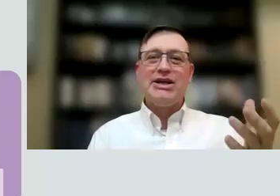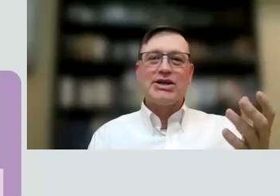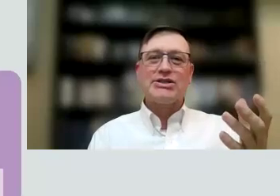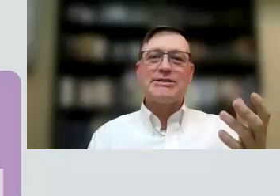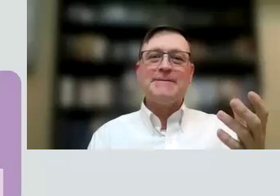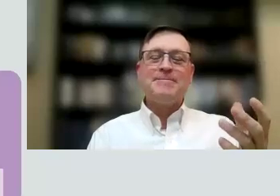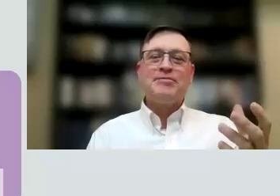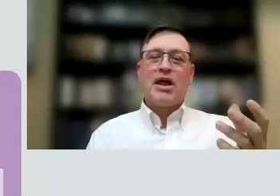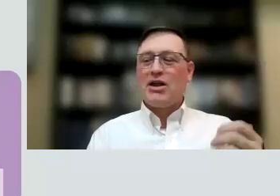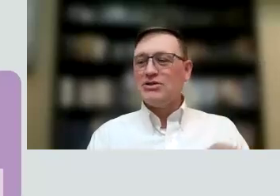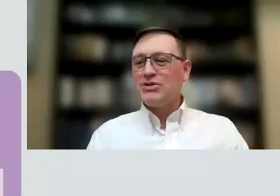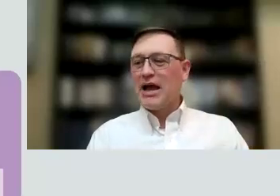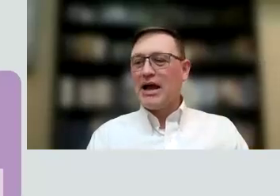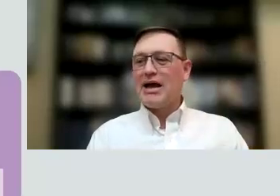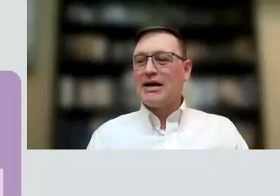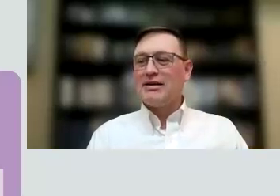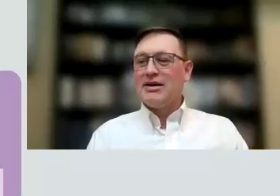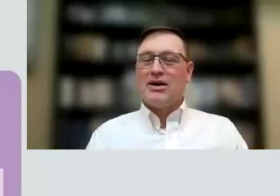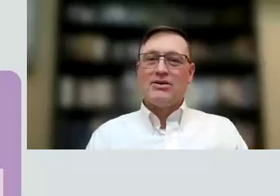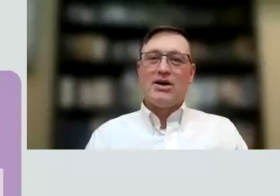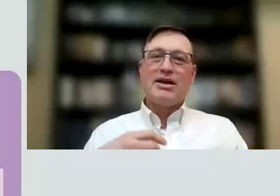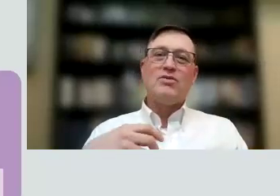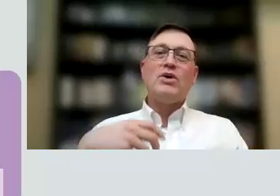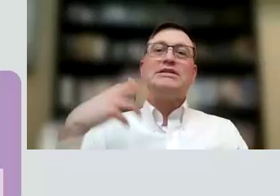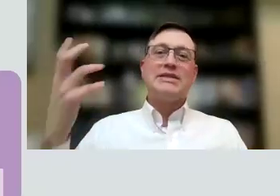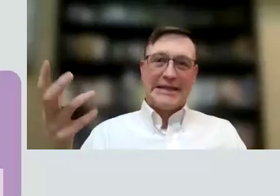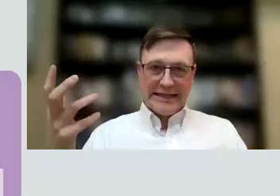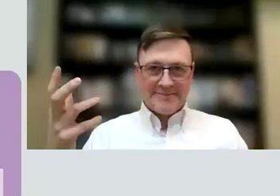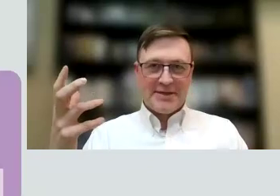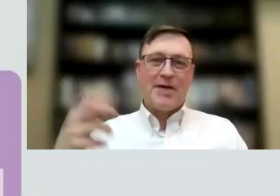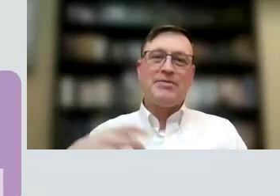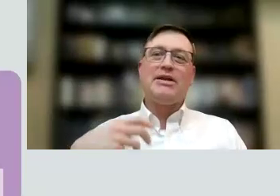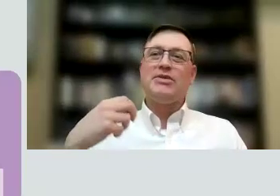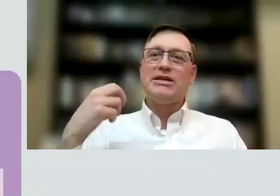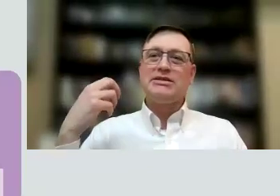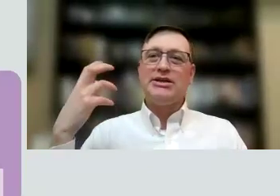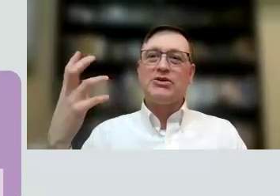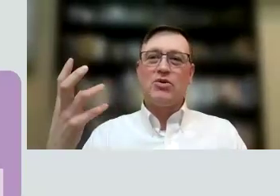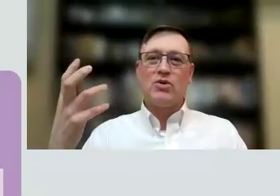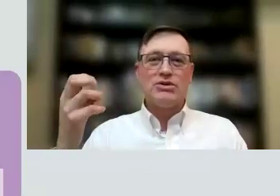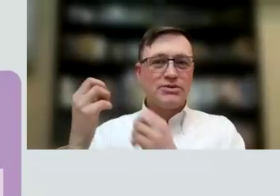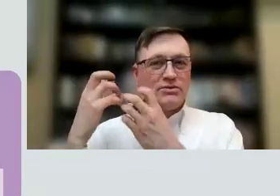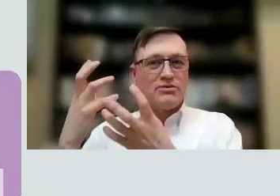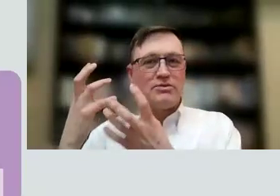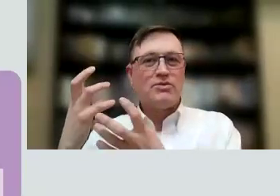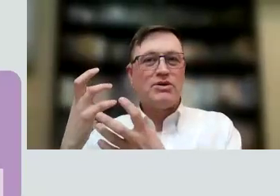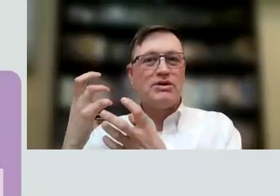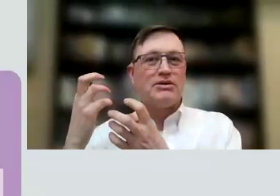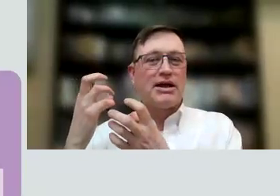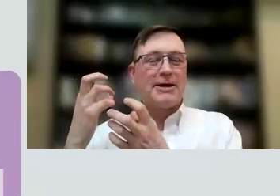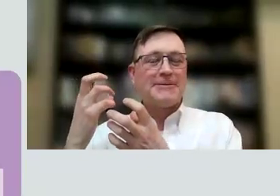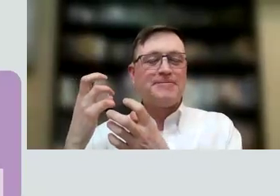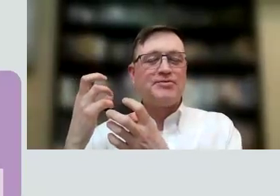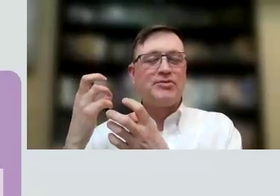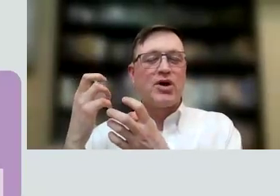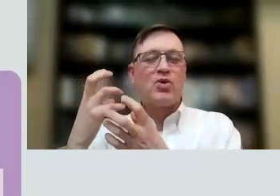ringing in the ears, I also had a lot of whistling happening because the ear mold